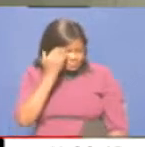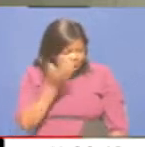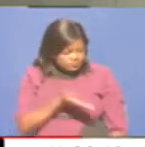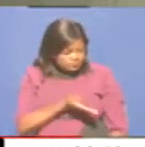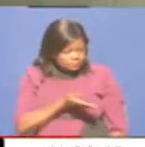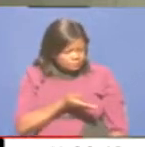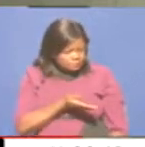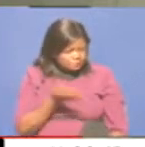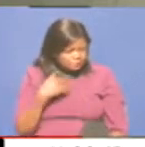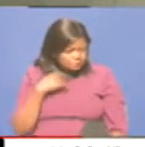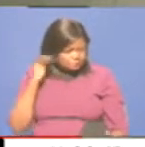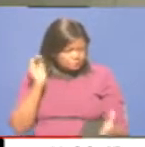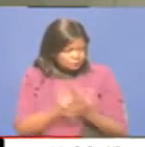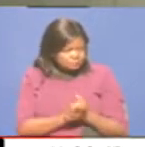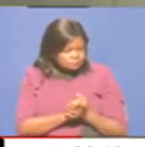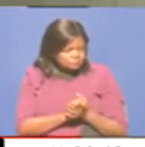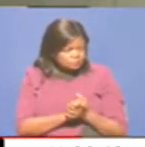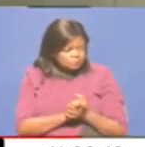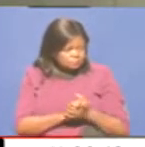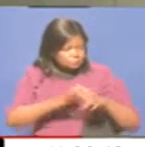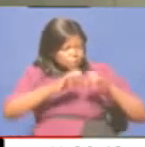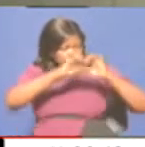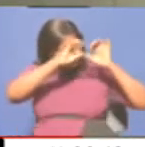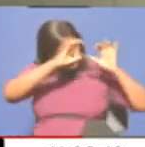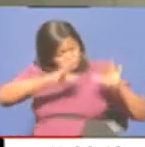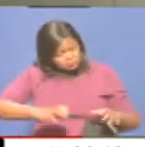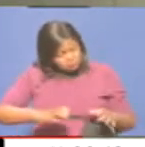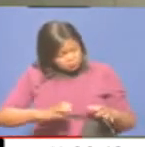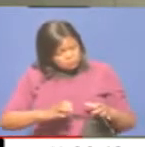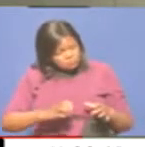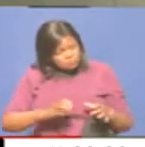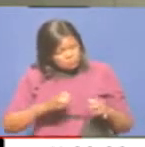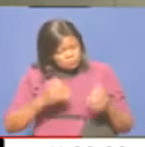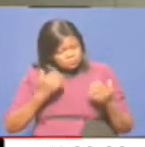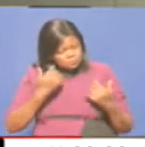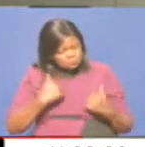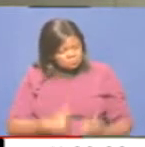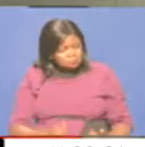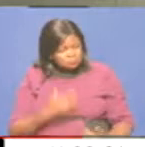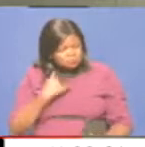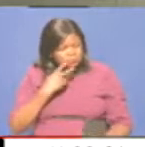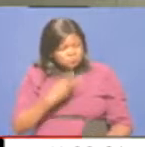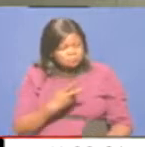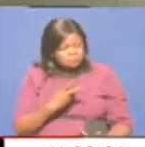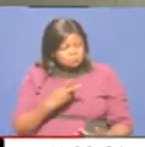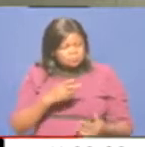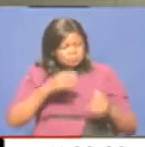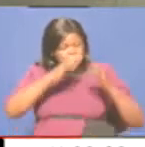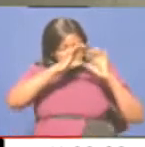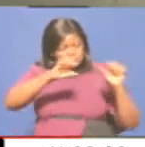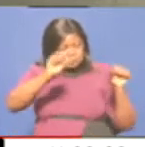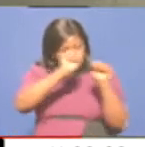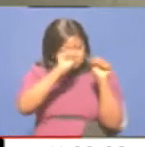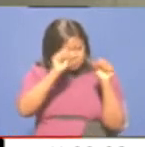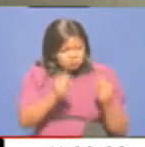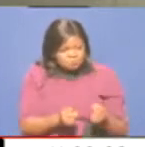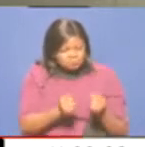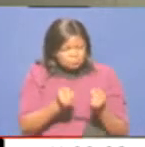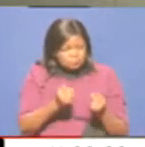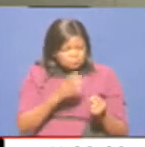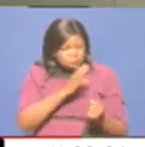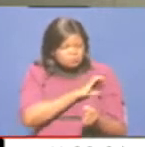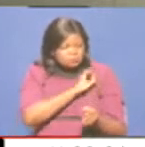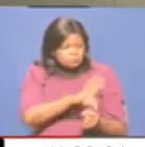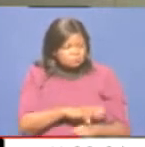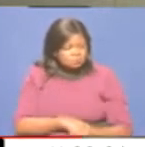am a believer of devolution. And I would want to see the devolved system strengthened.